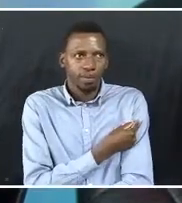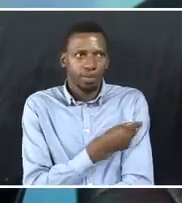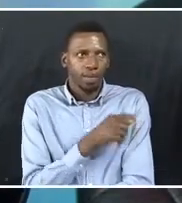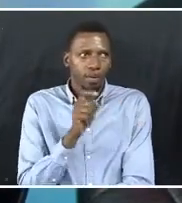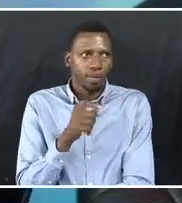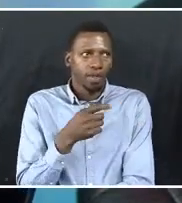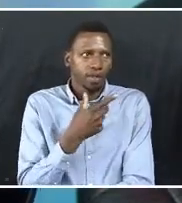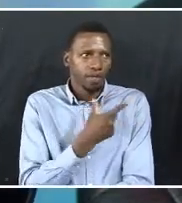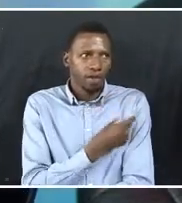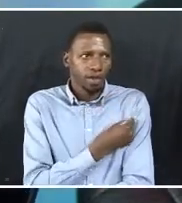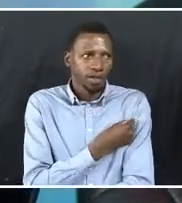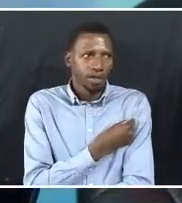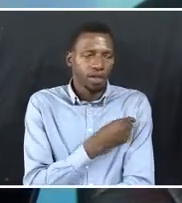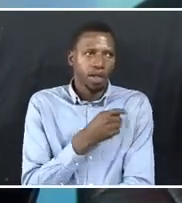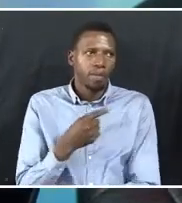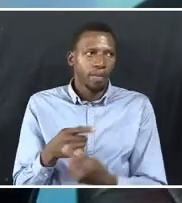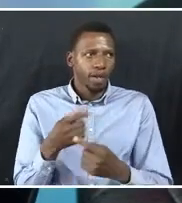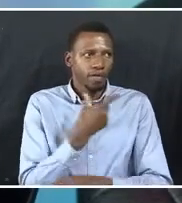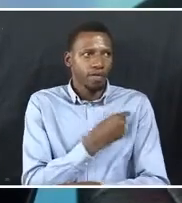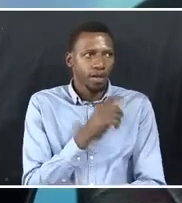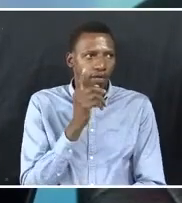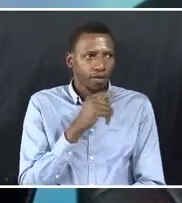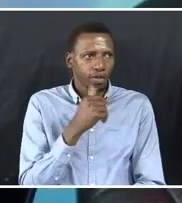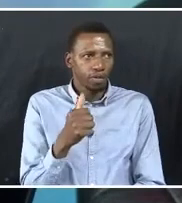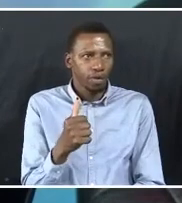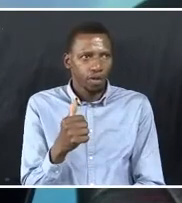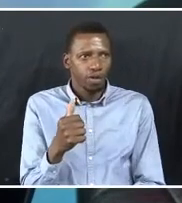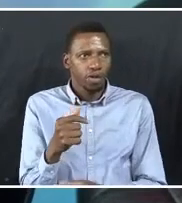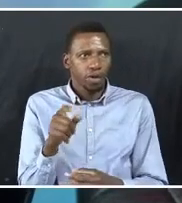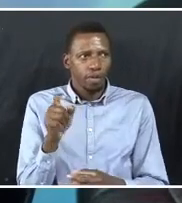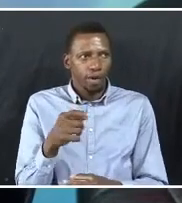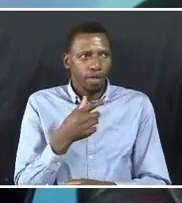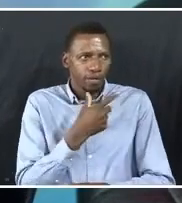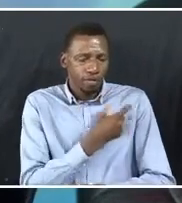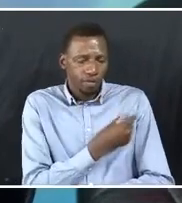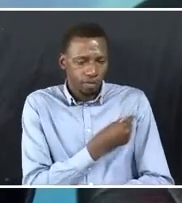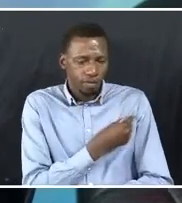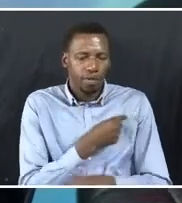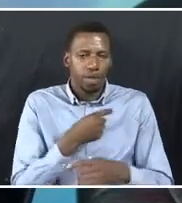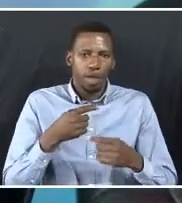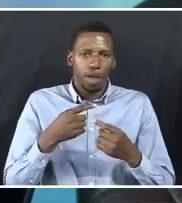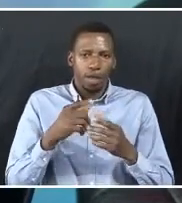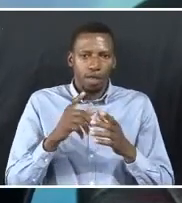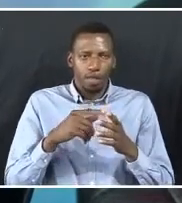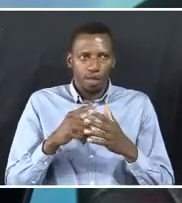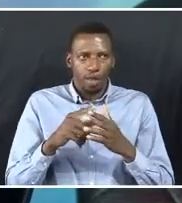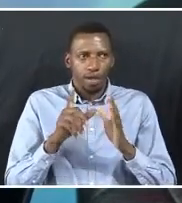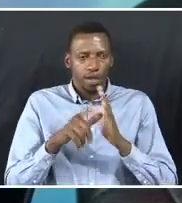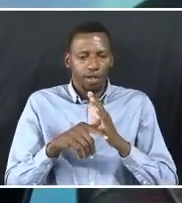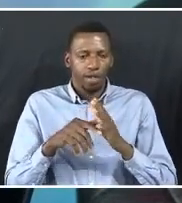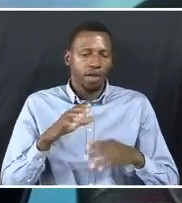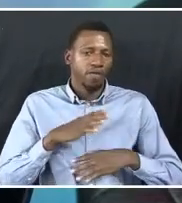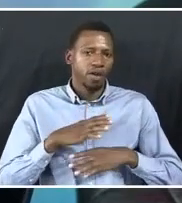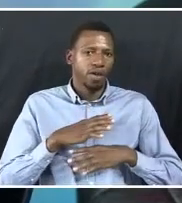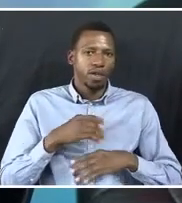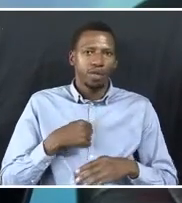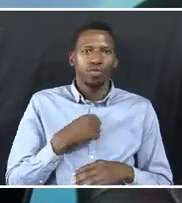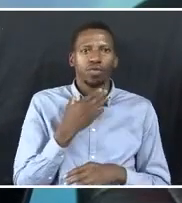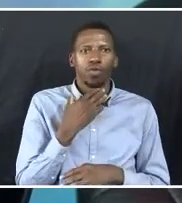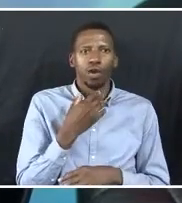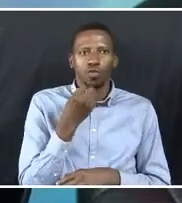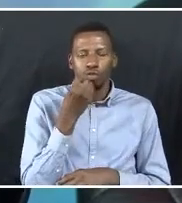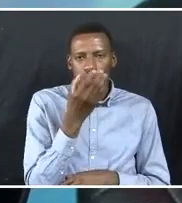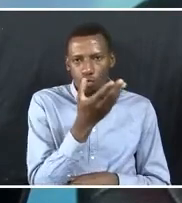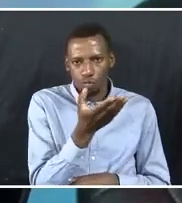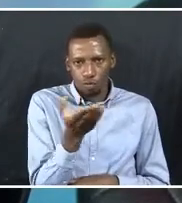more time. And then he will be fine. I want to tell us, you who